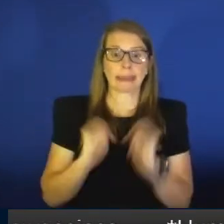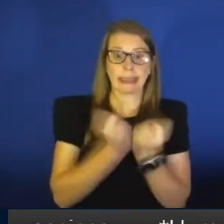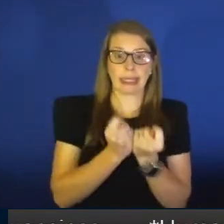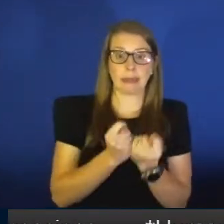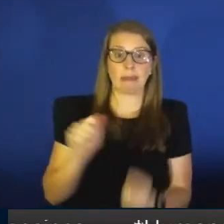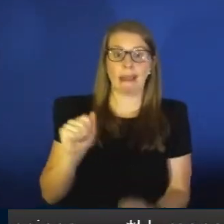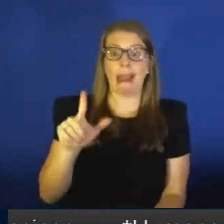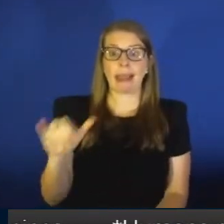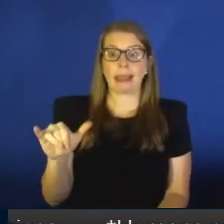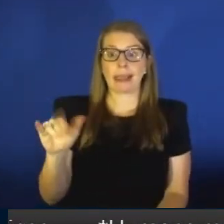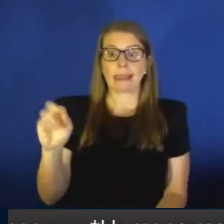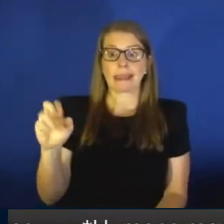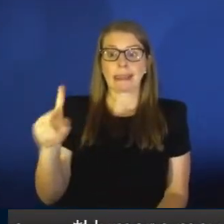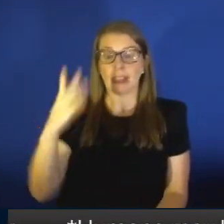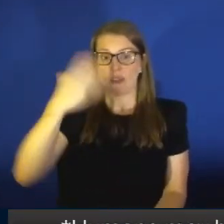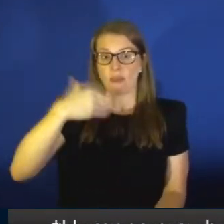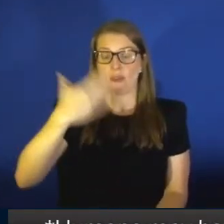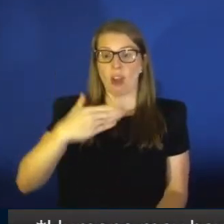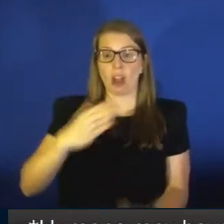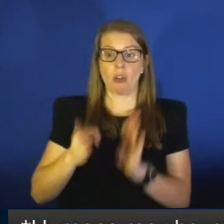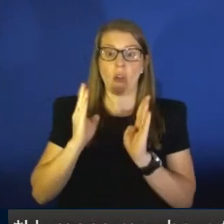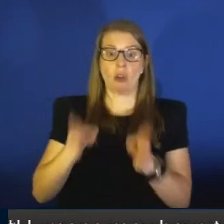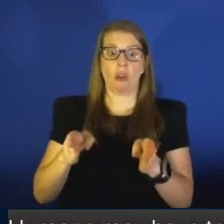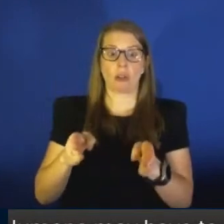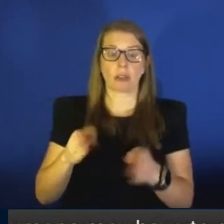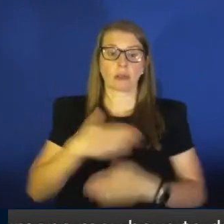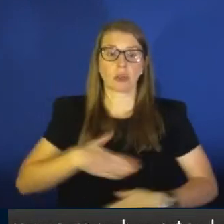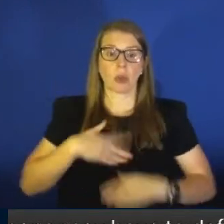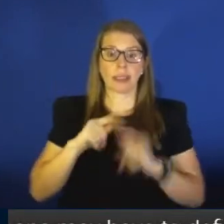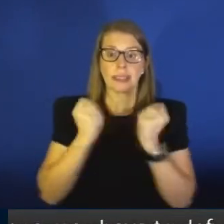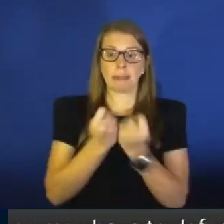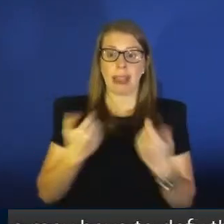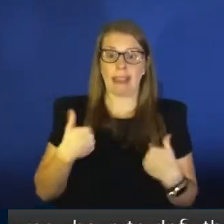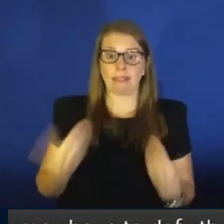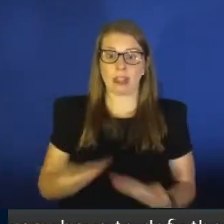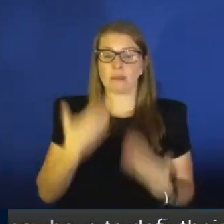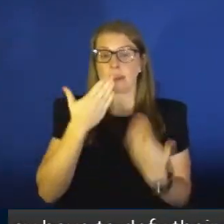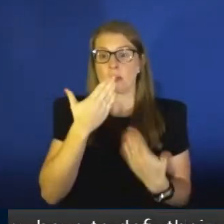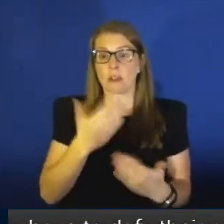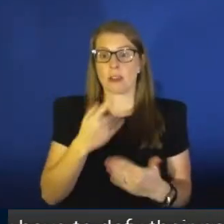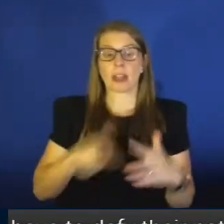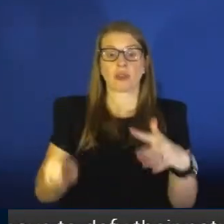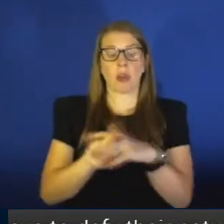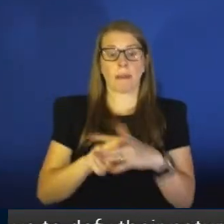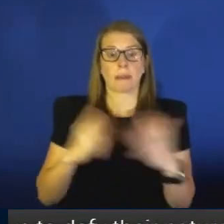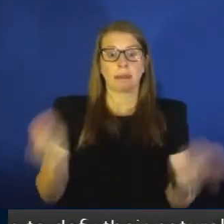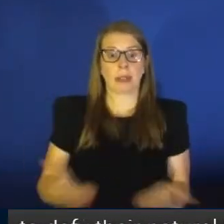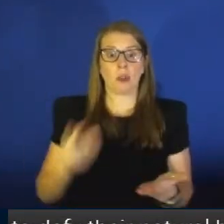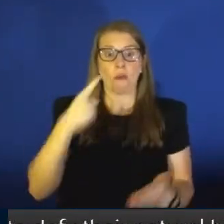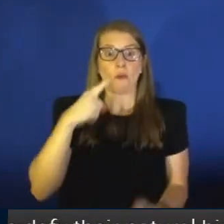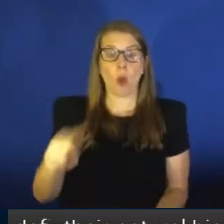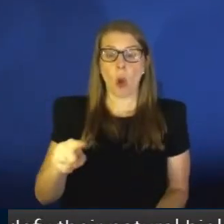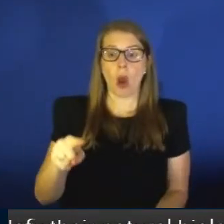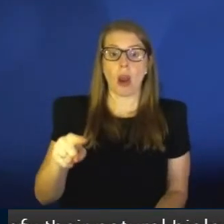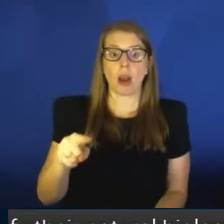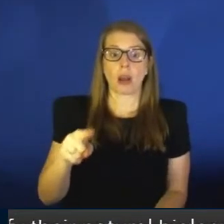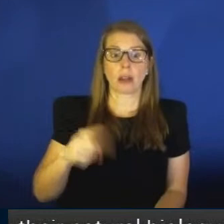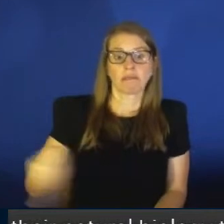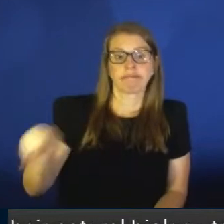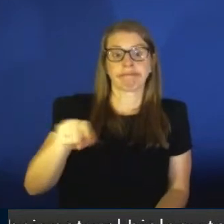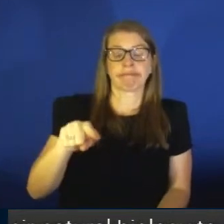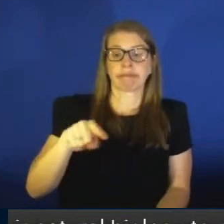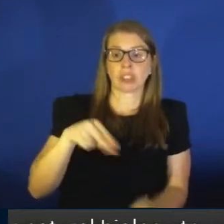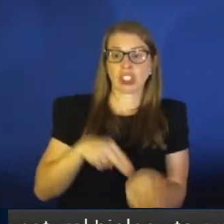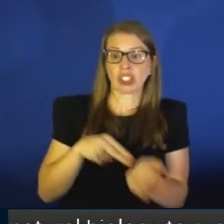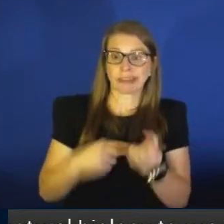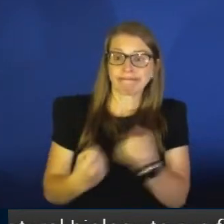hall. I really enjoy the team that we have down here. Thank you all. Knowing that I get to show up and be here for these nurses, and